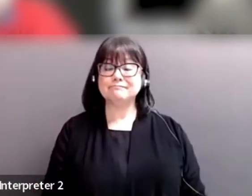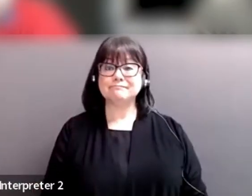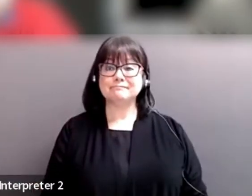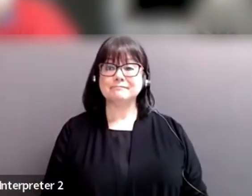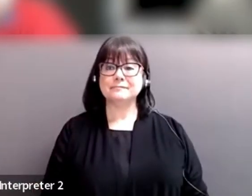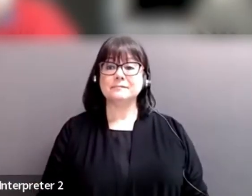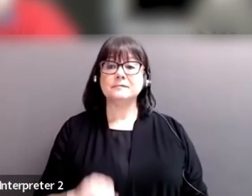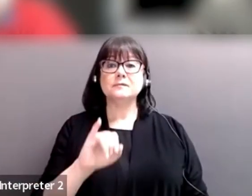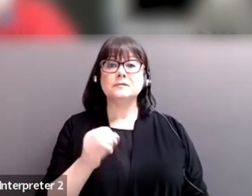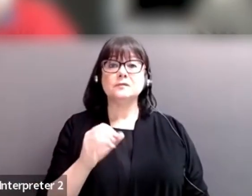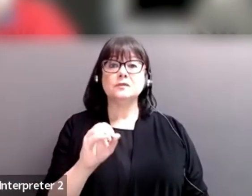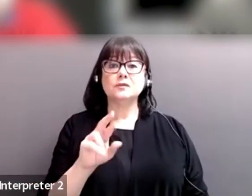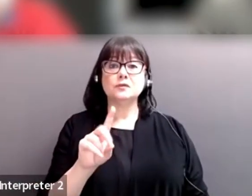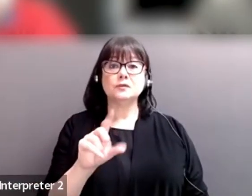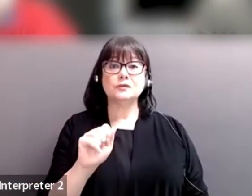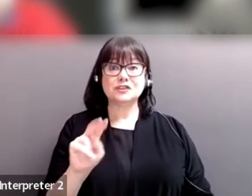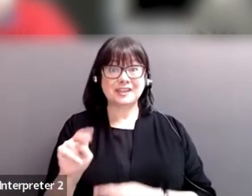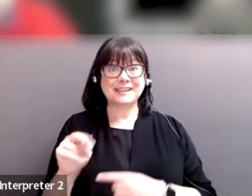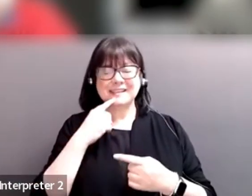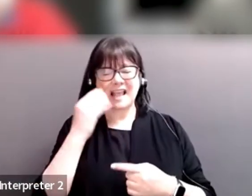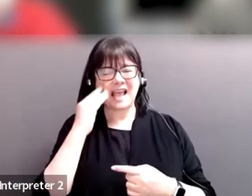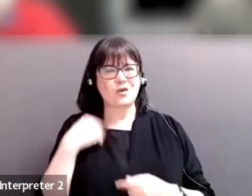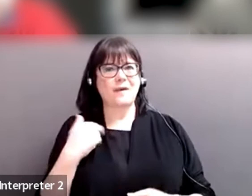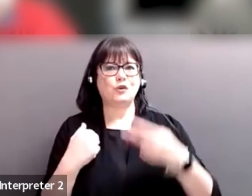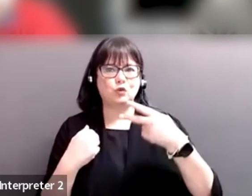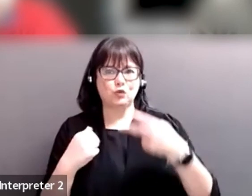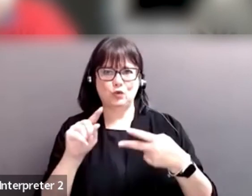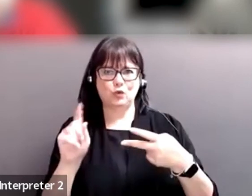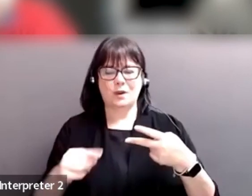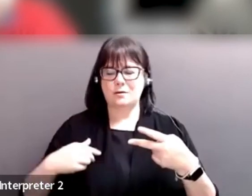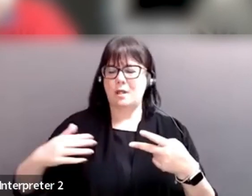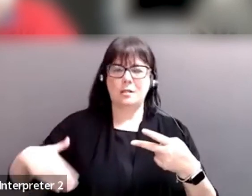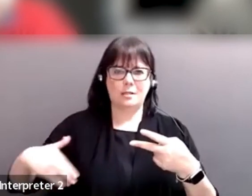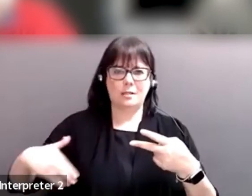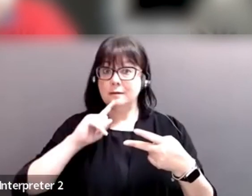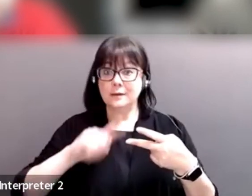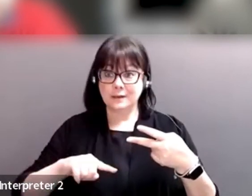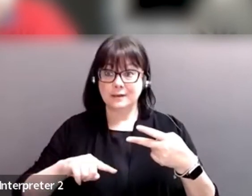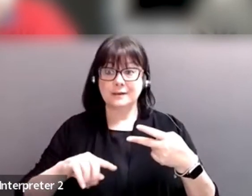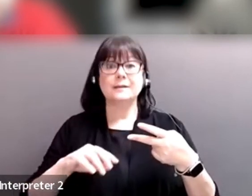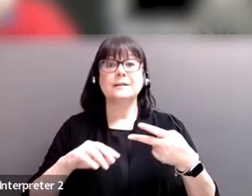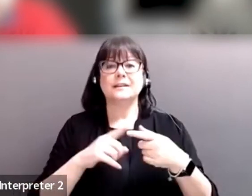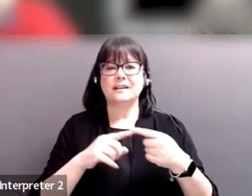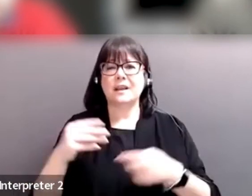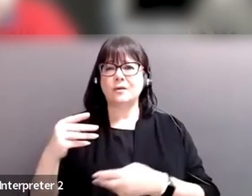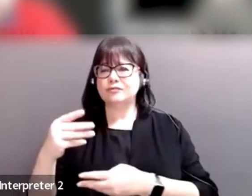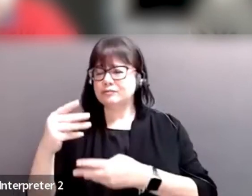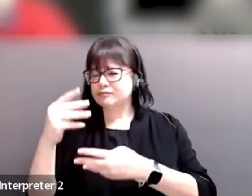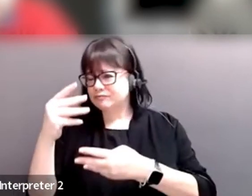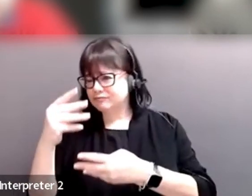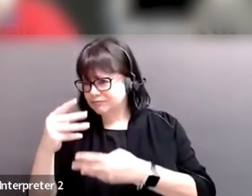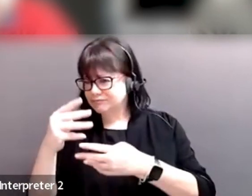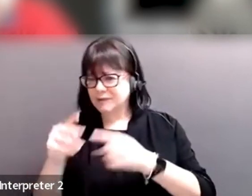There's two questions I know for sure that we didn't get a chance to answer yet, and then I bear with me as I go through the other ones to make